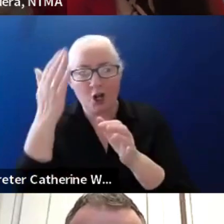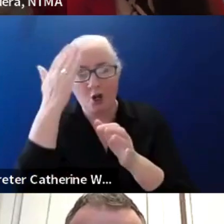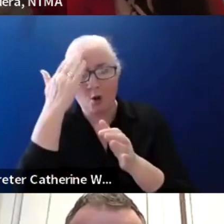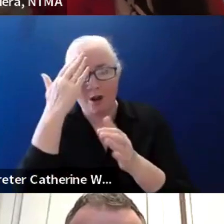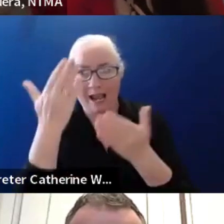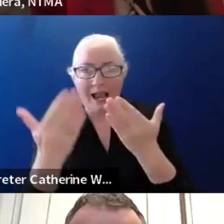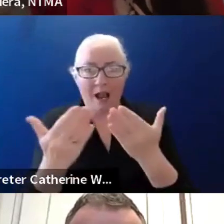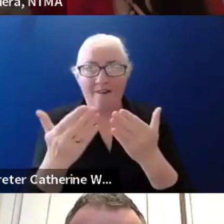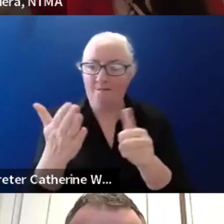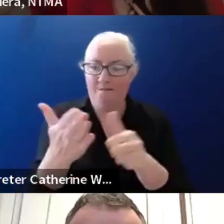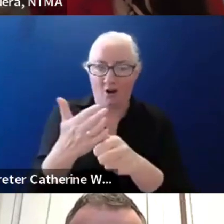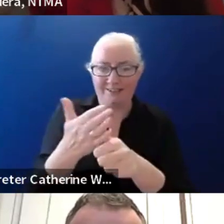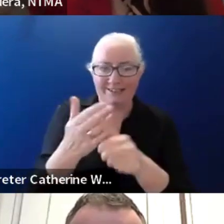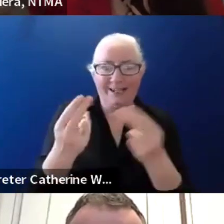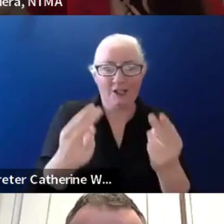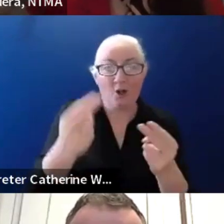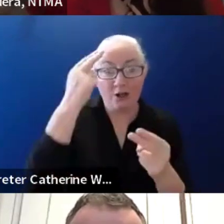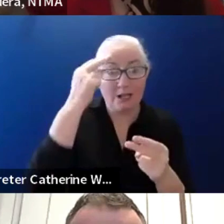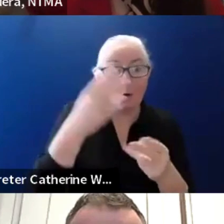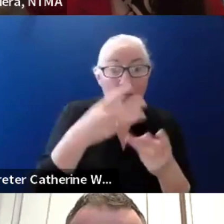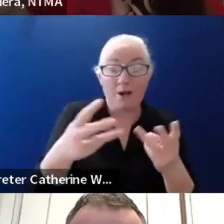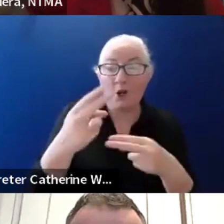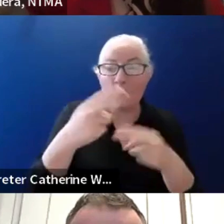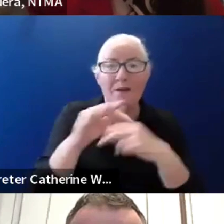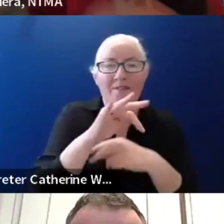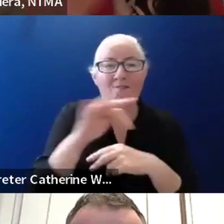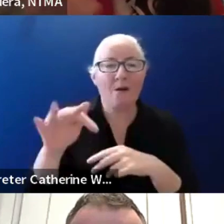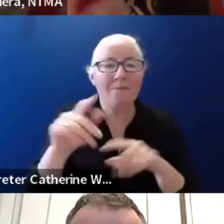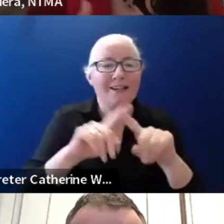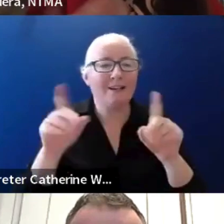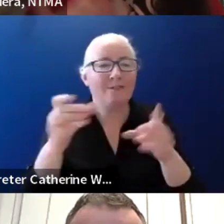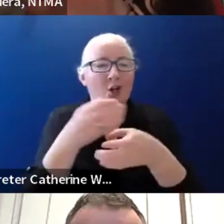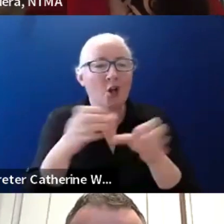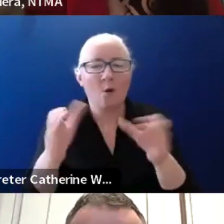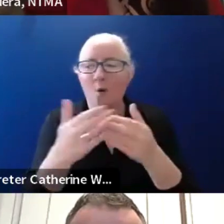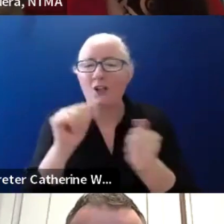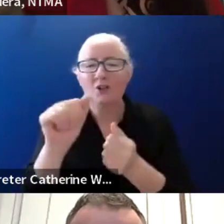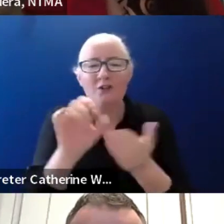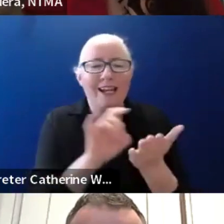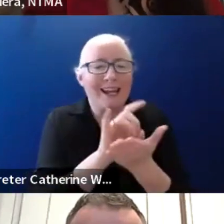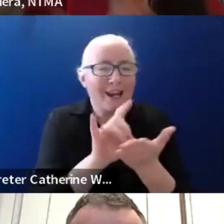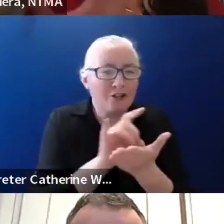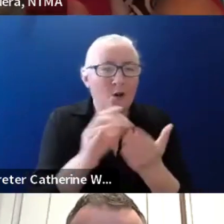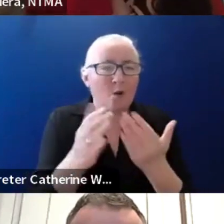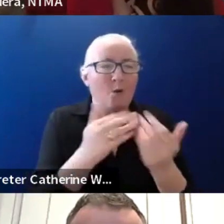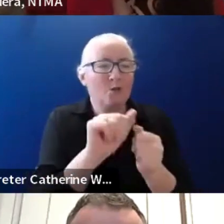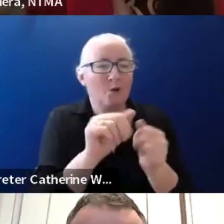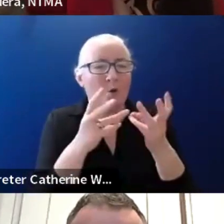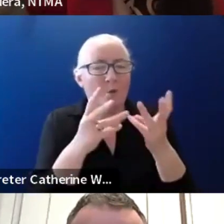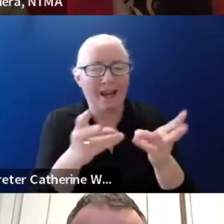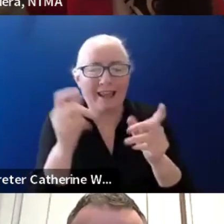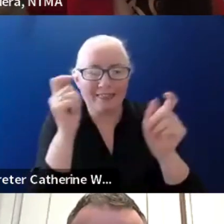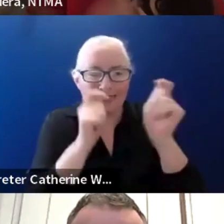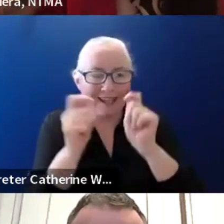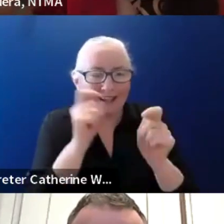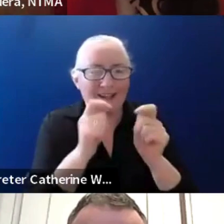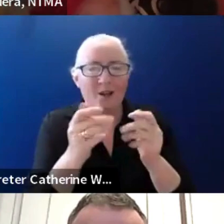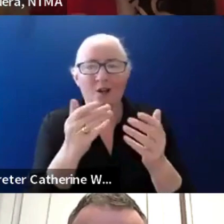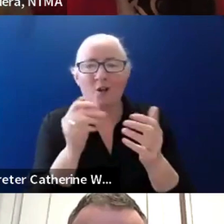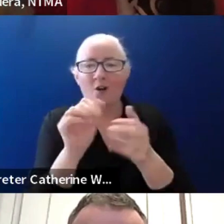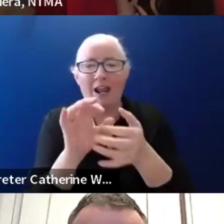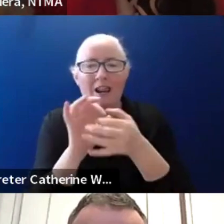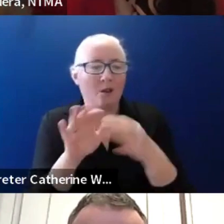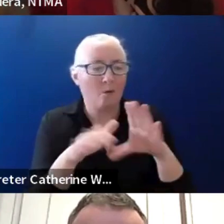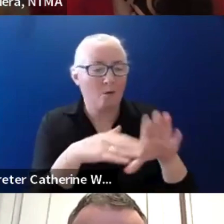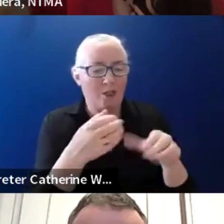to understand when you come from a different country, what's your heritage, what's your way of thinking, what's your way of relationship with